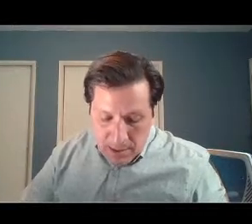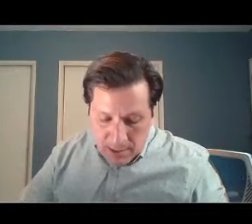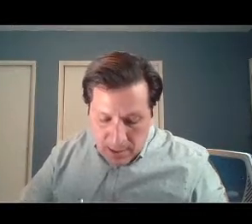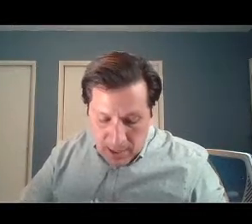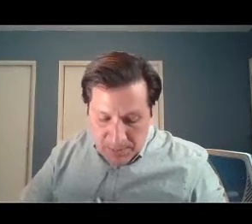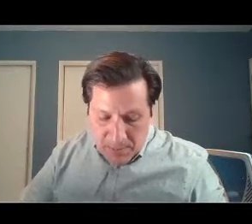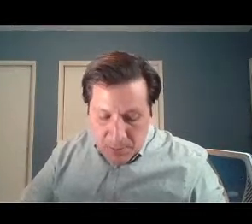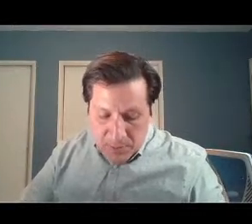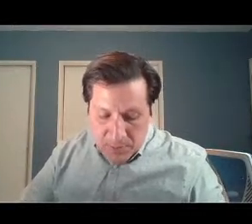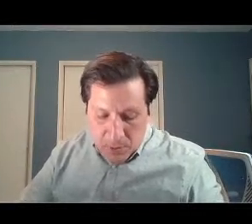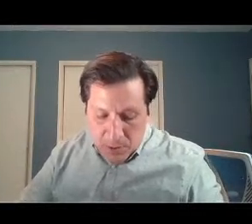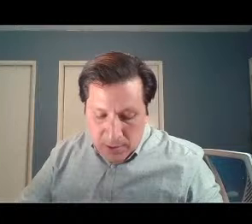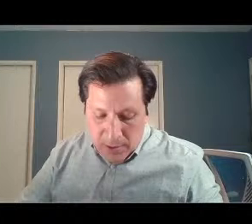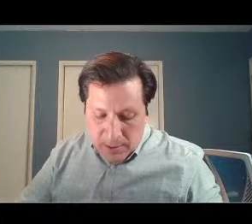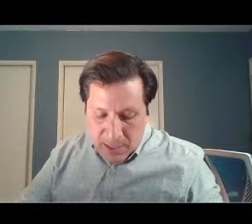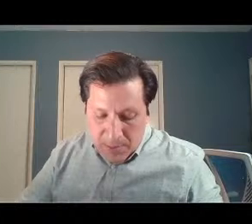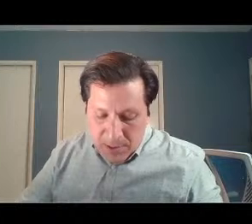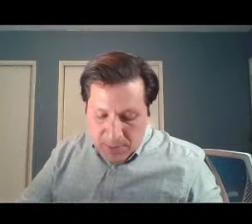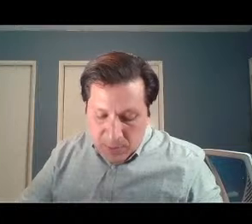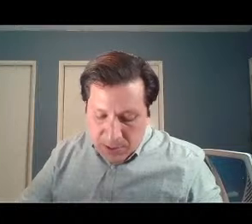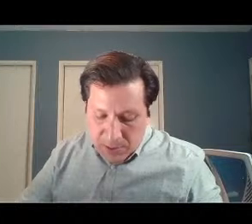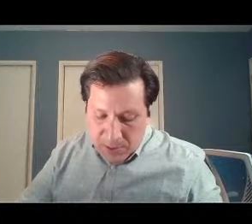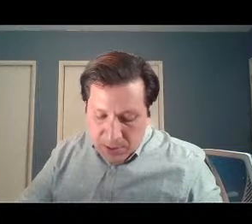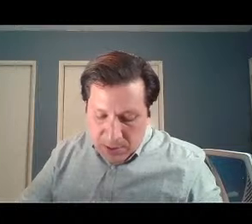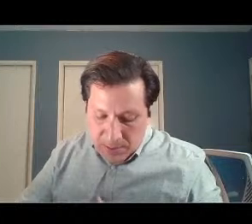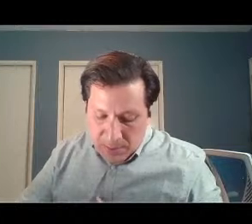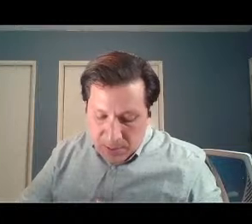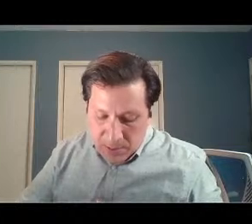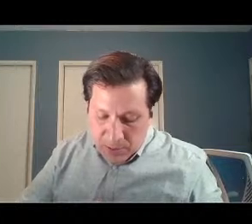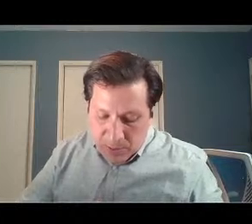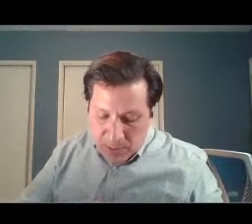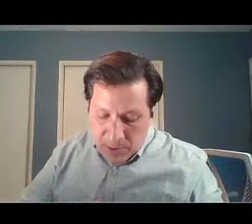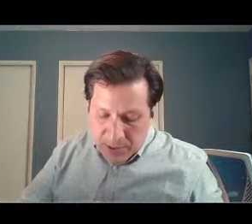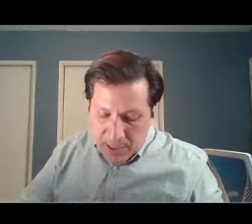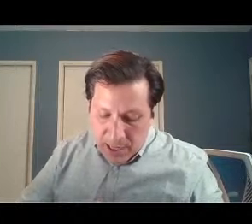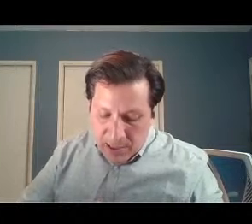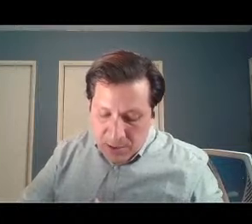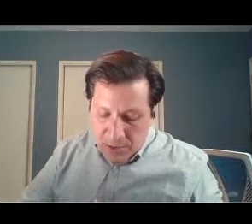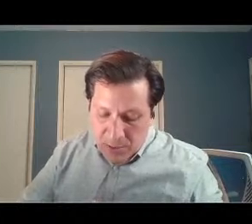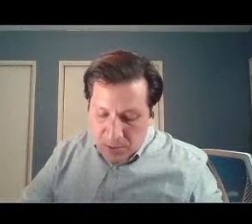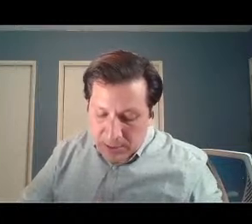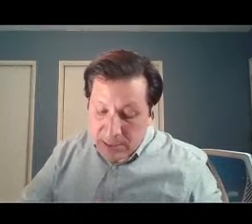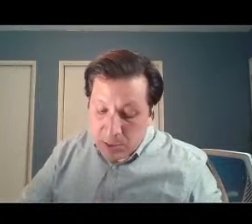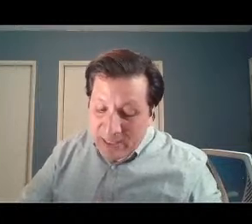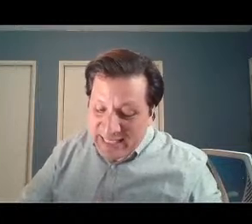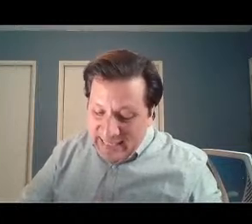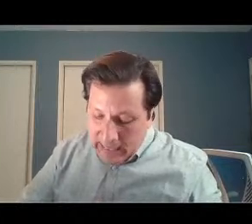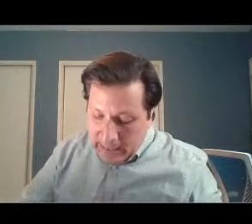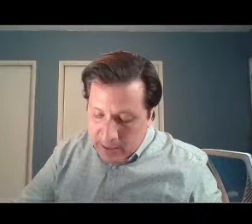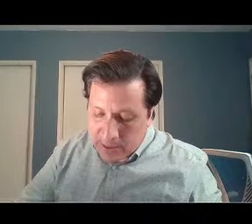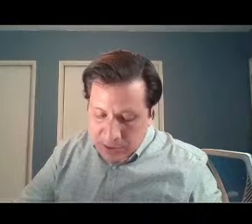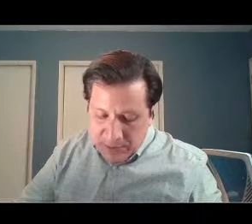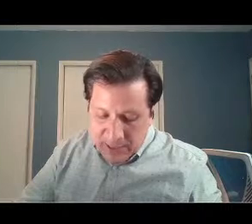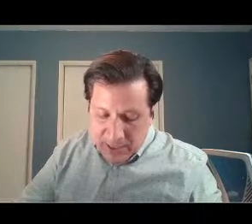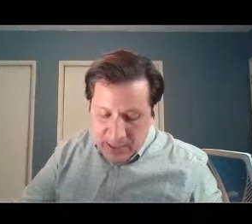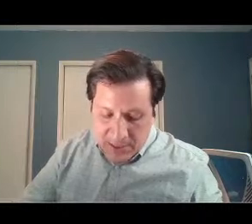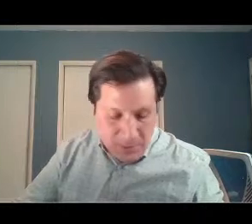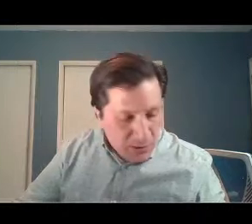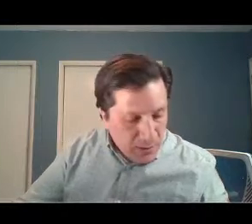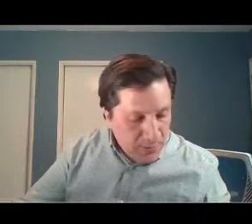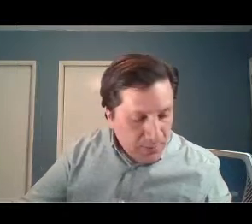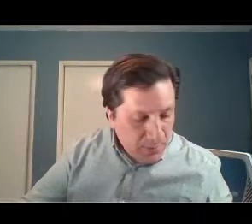unanimous item 10.4 adoption of resolution number 2139 to release and reassign